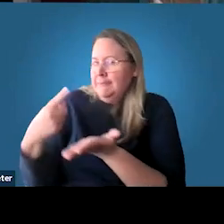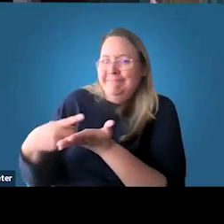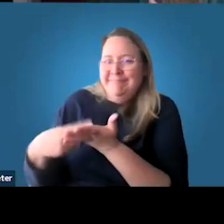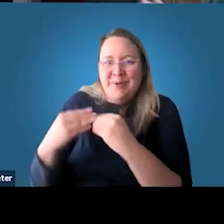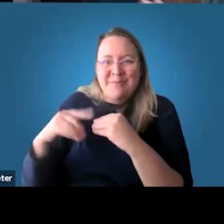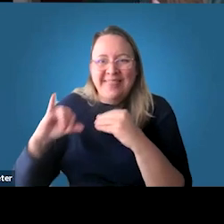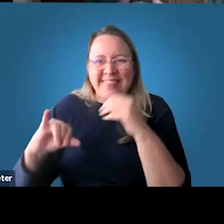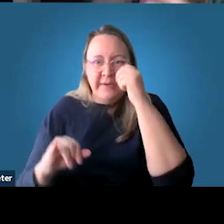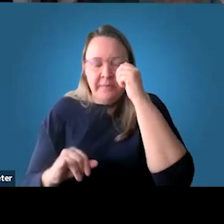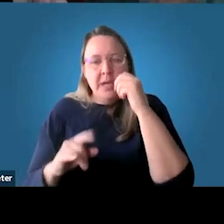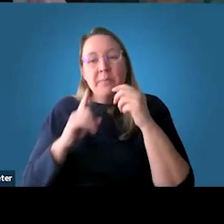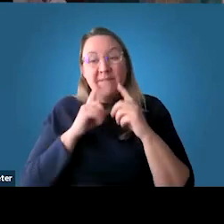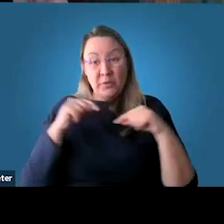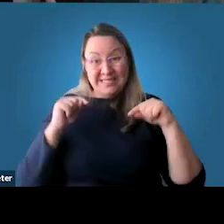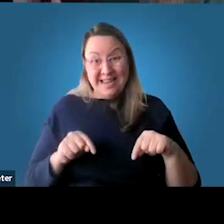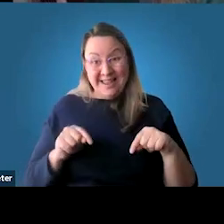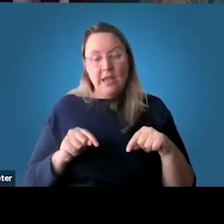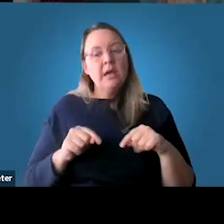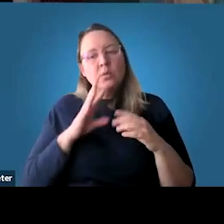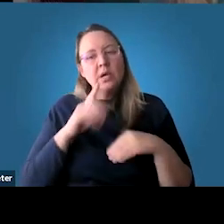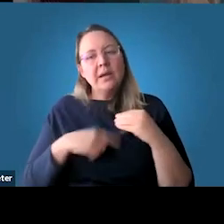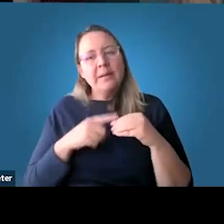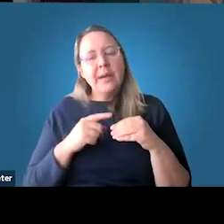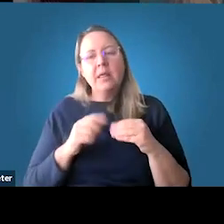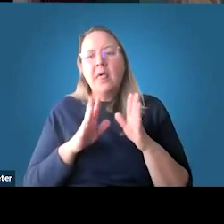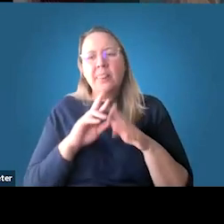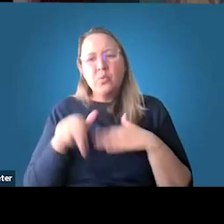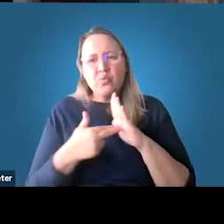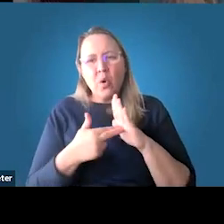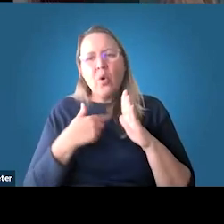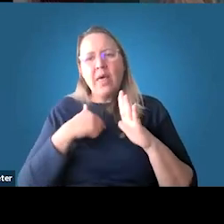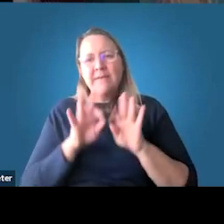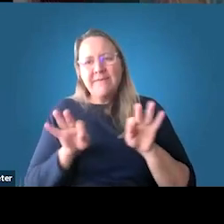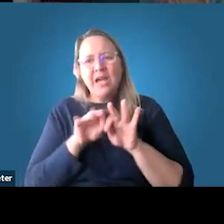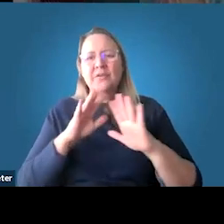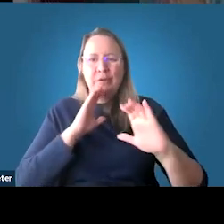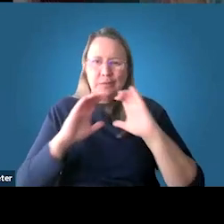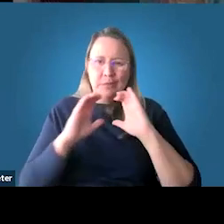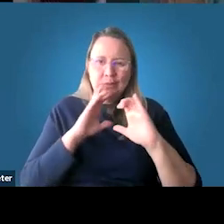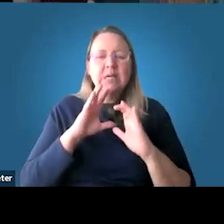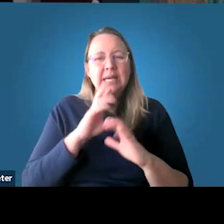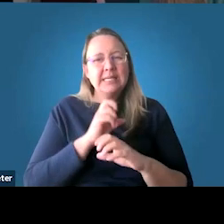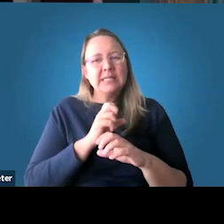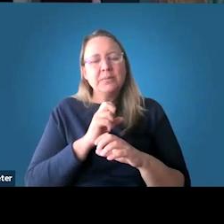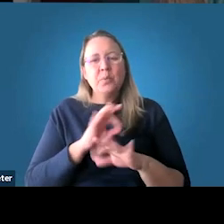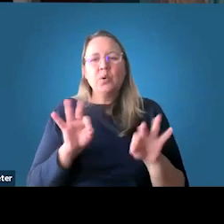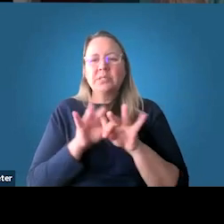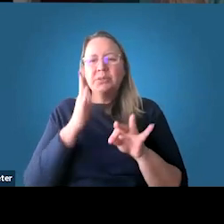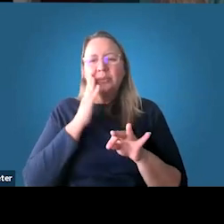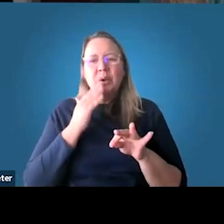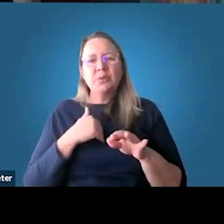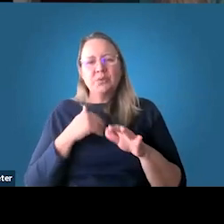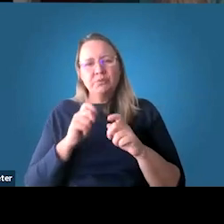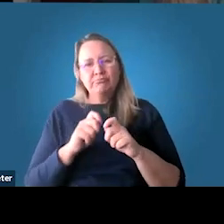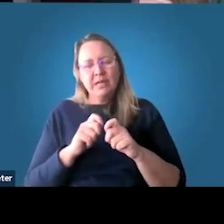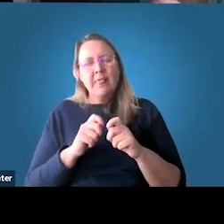conversation and thinking even more expansively about the role and the value of our communications, it's helpful to pause, I think, and zoom out even